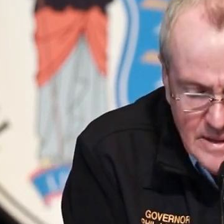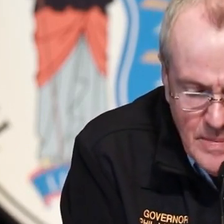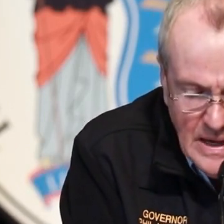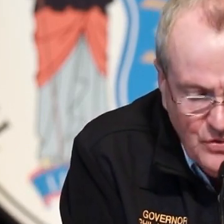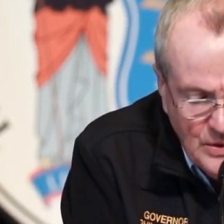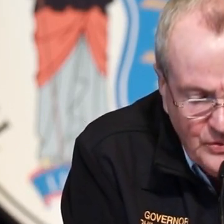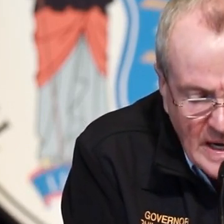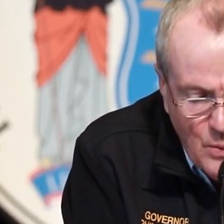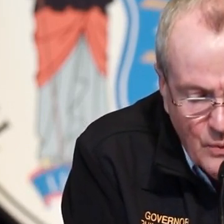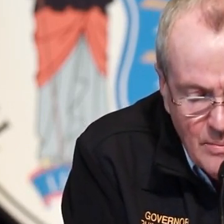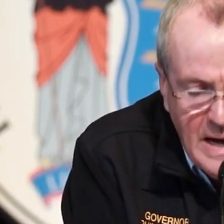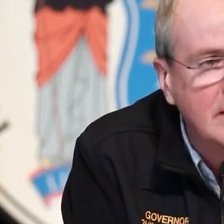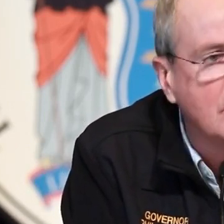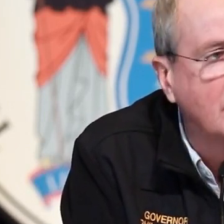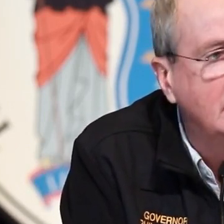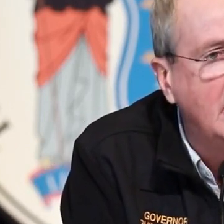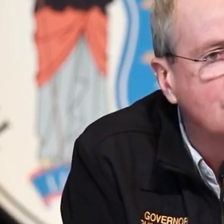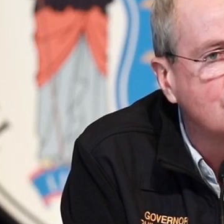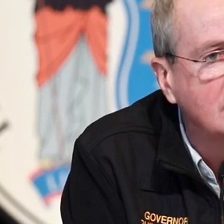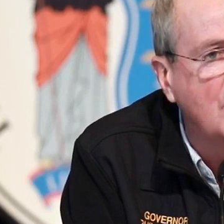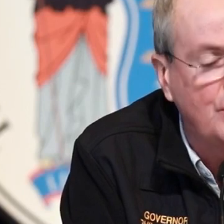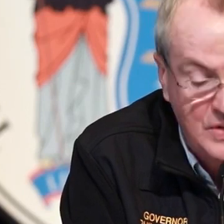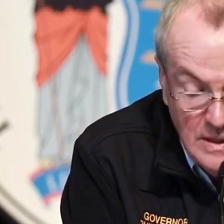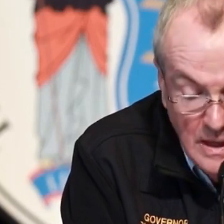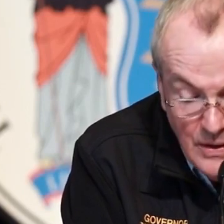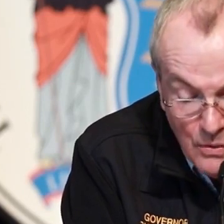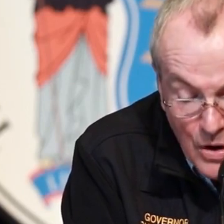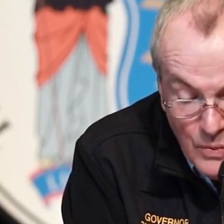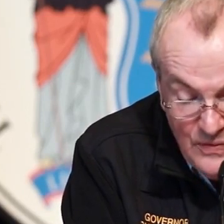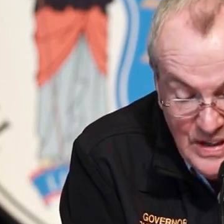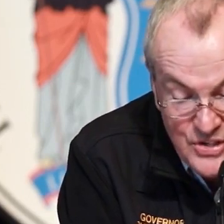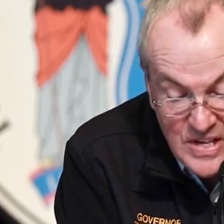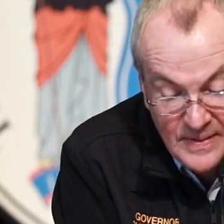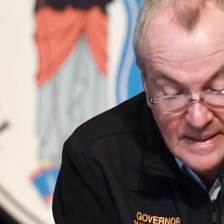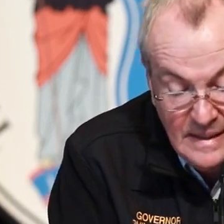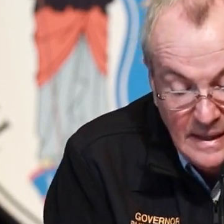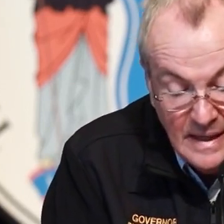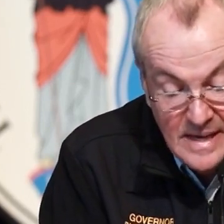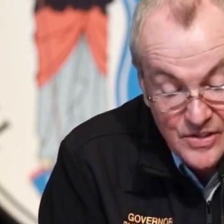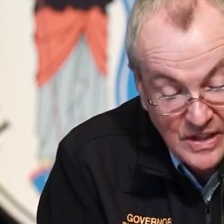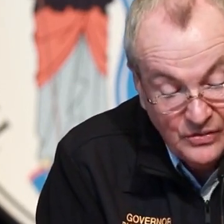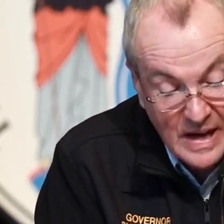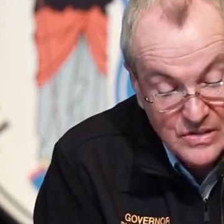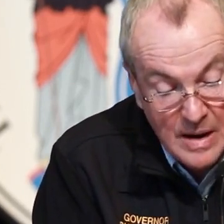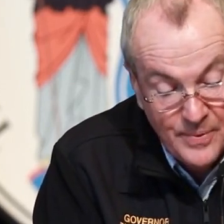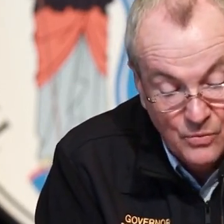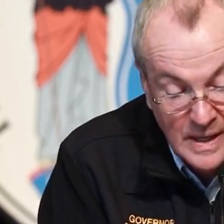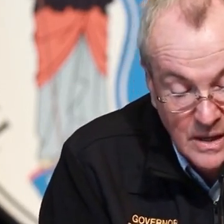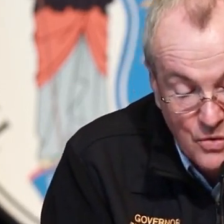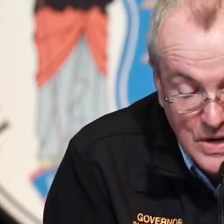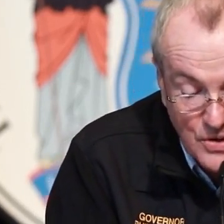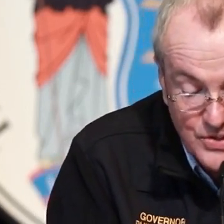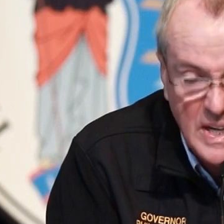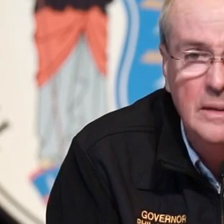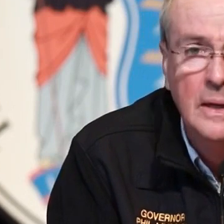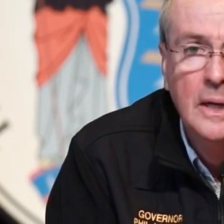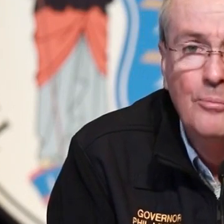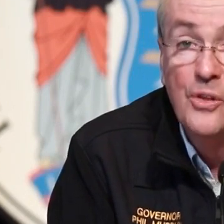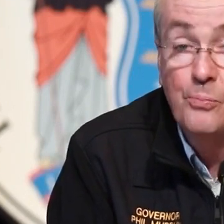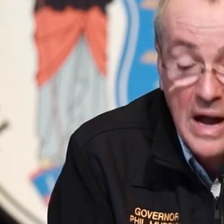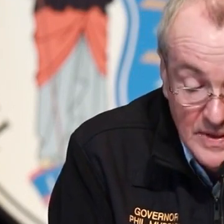that to make, so instead I want to remind everybody now, just on testing, there are roughly 70 testing sites up and running across our